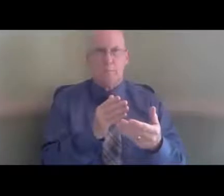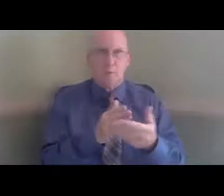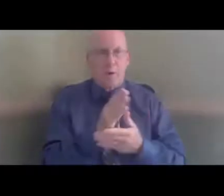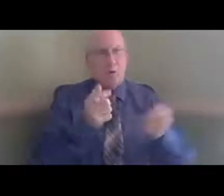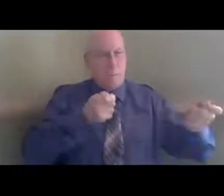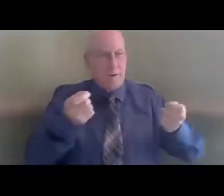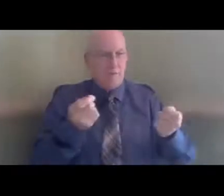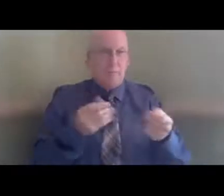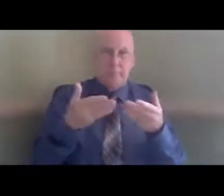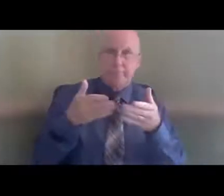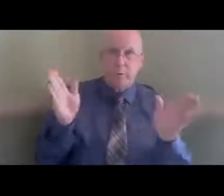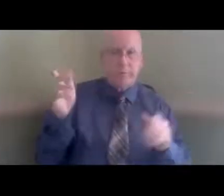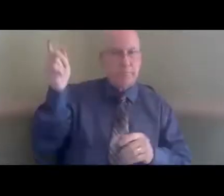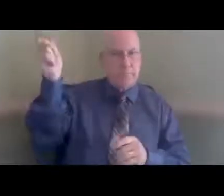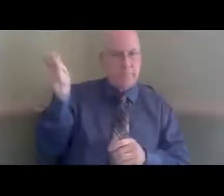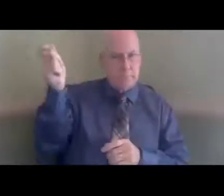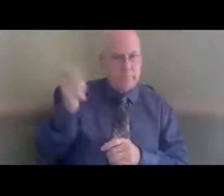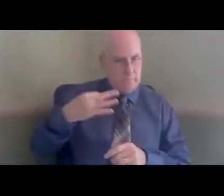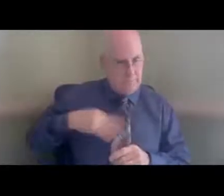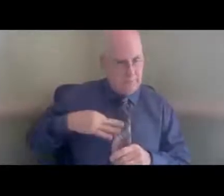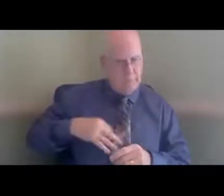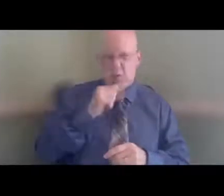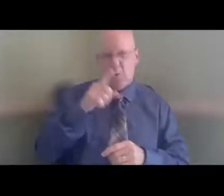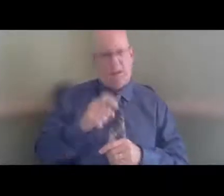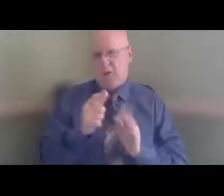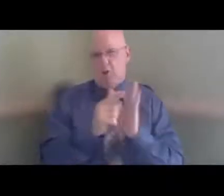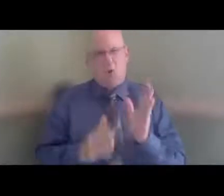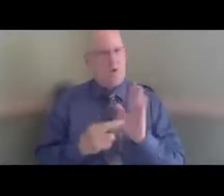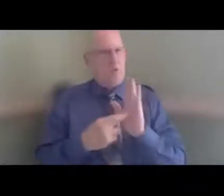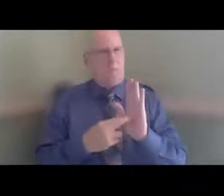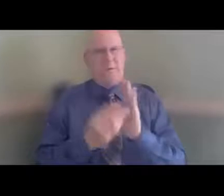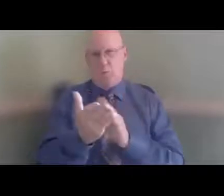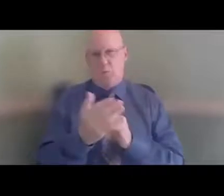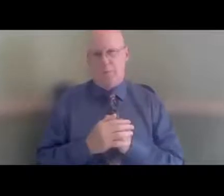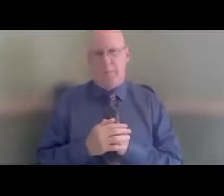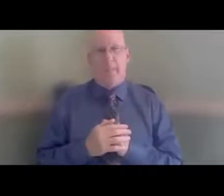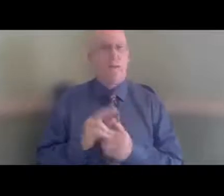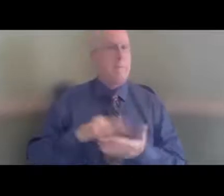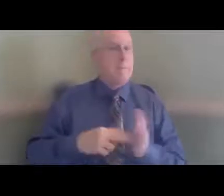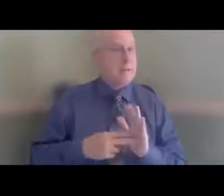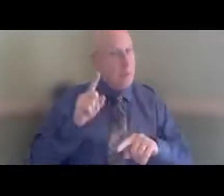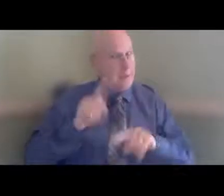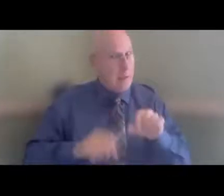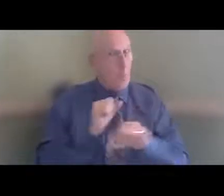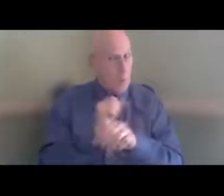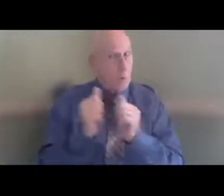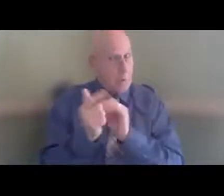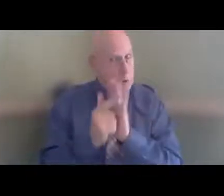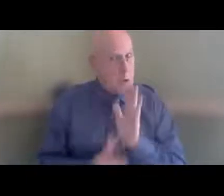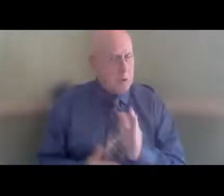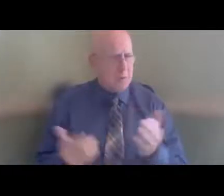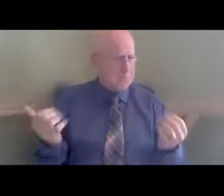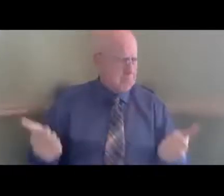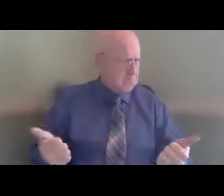manage public benefits, you would not need an attorney to assist you through this process, although that doesn't mean you certainly can't work with someone,